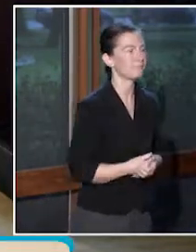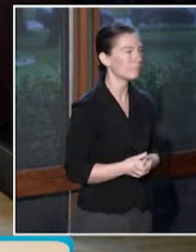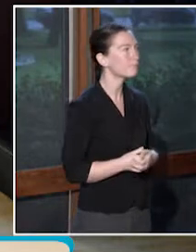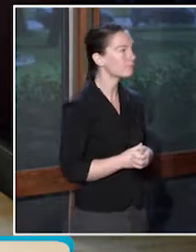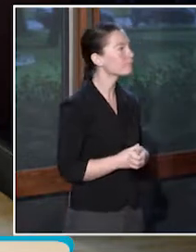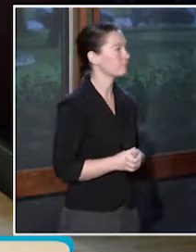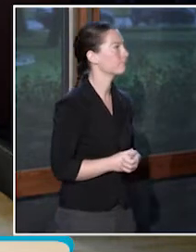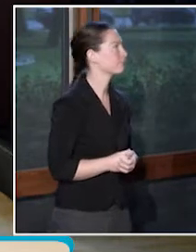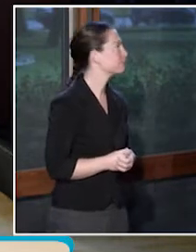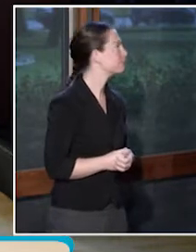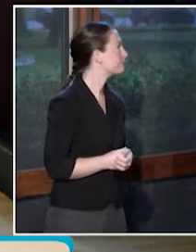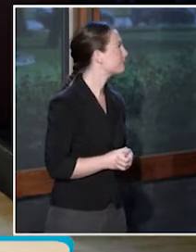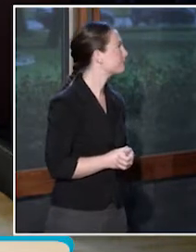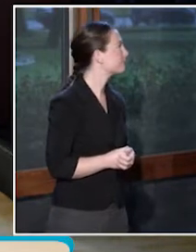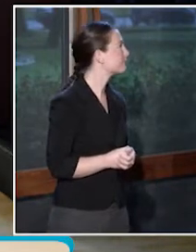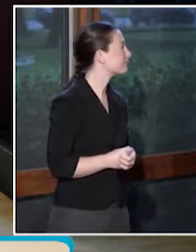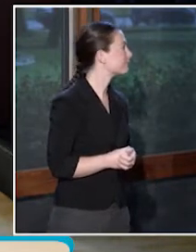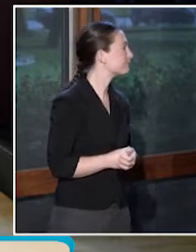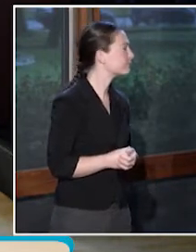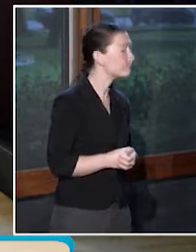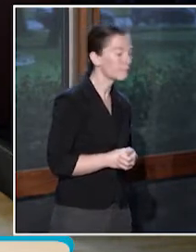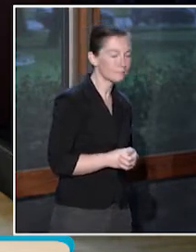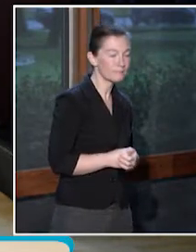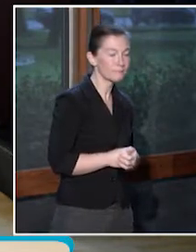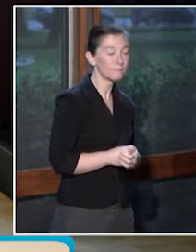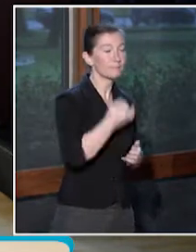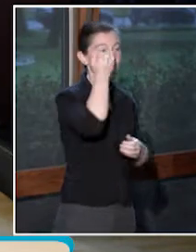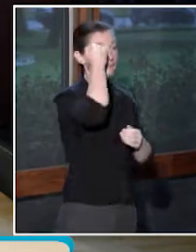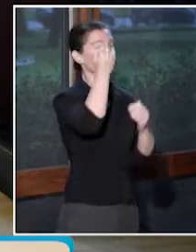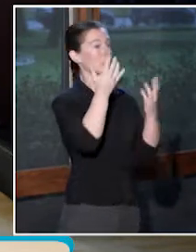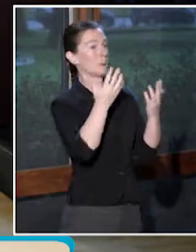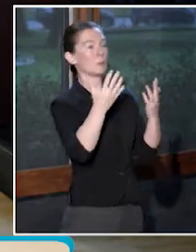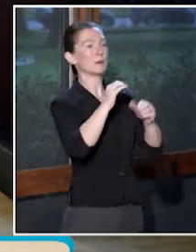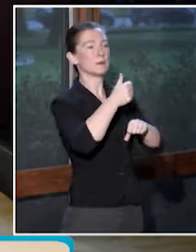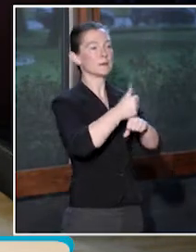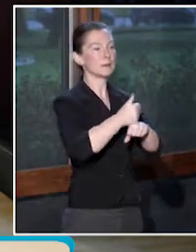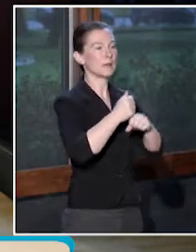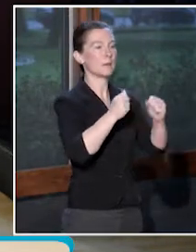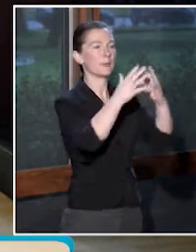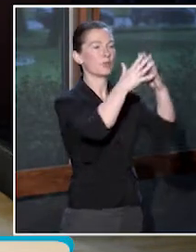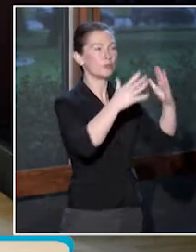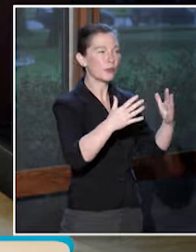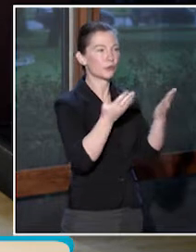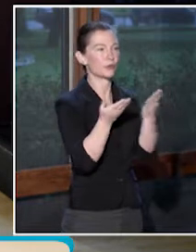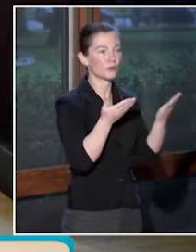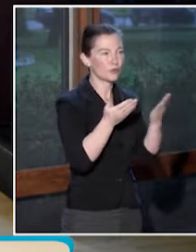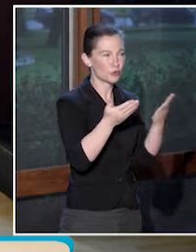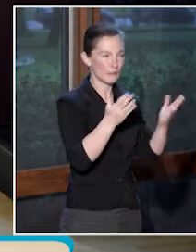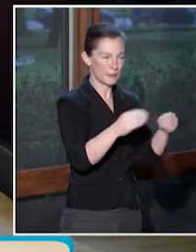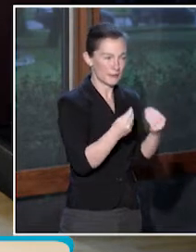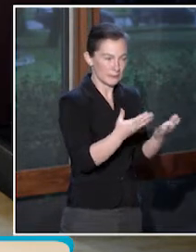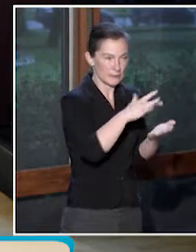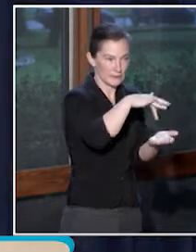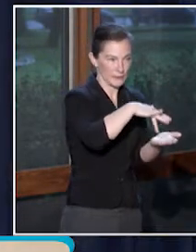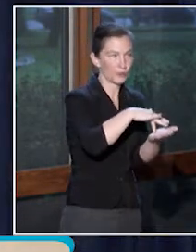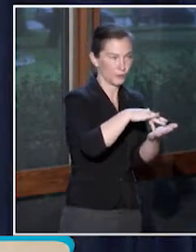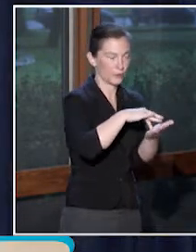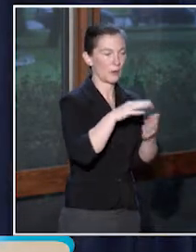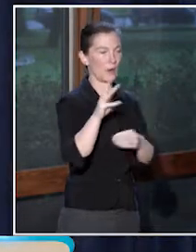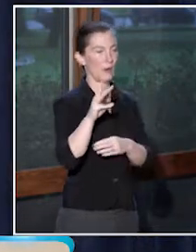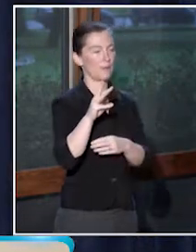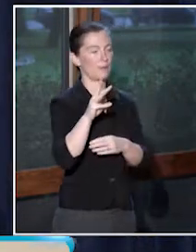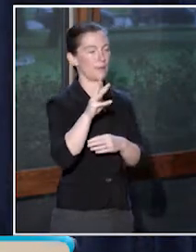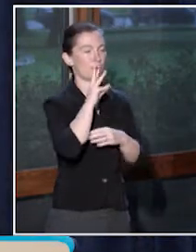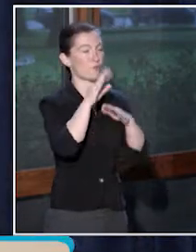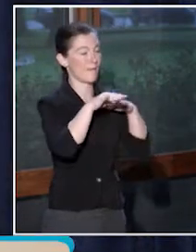The plan is to create a shelter and a service navigation center adjacent to the Broadway Bridge on the west side of the river. It'll have room